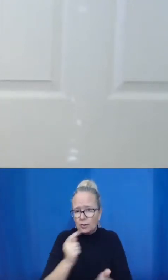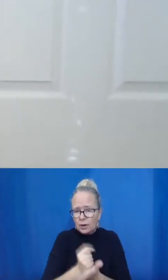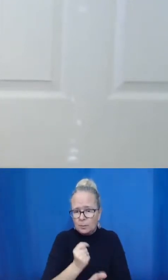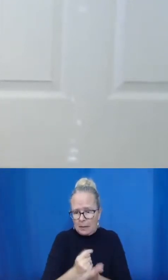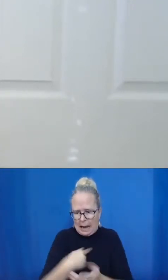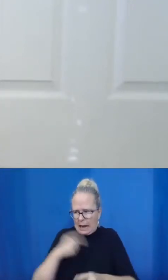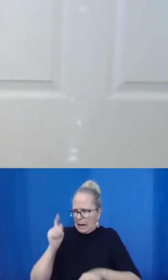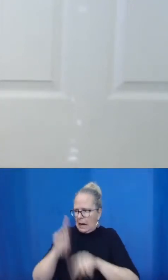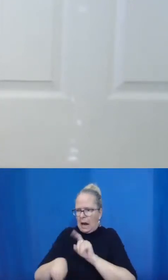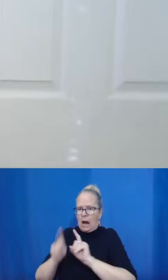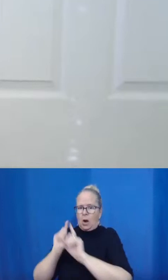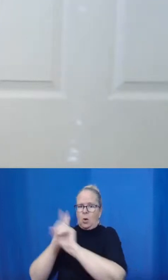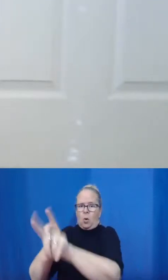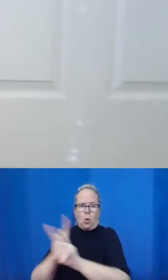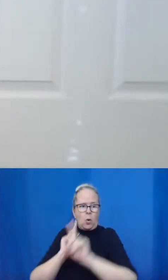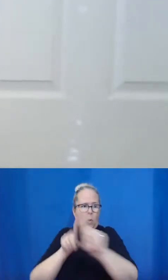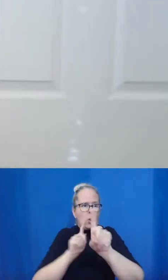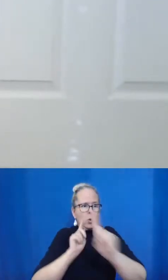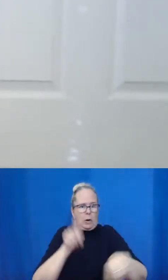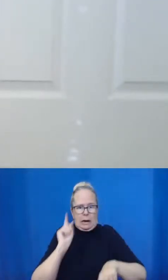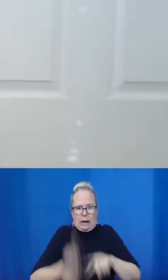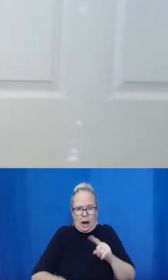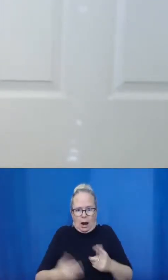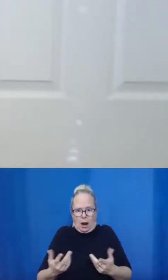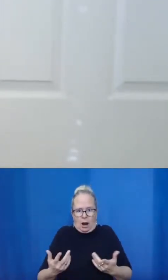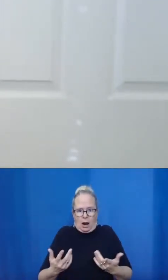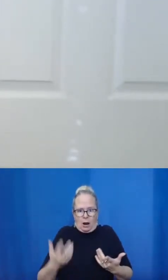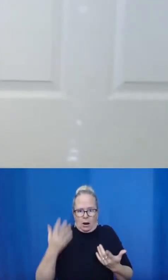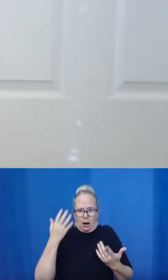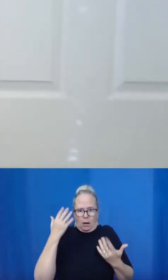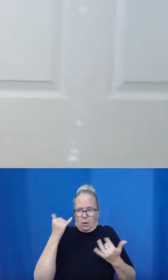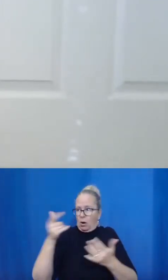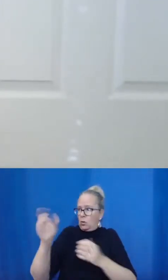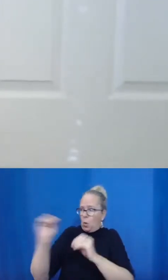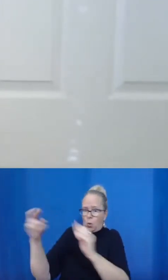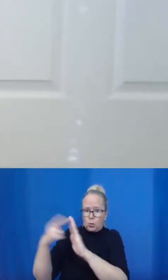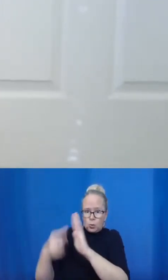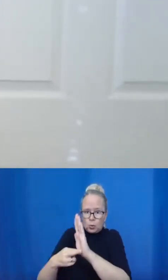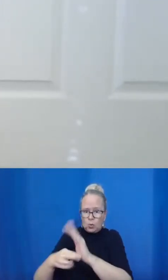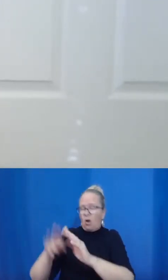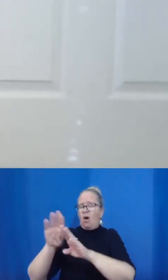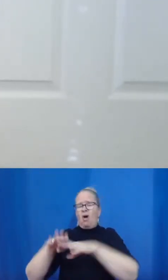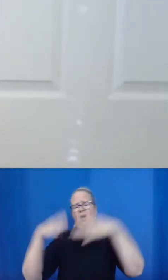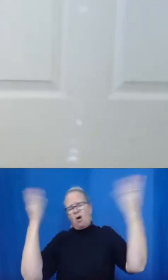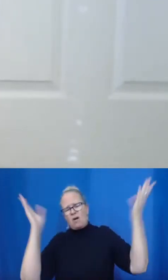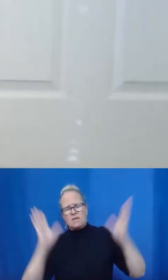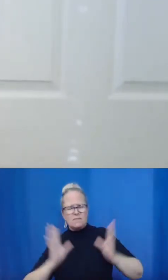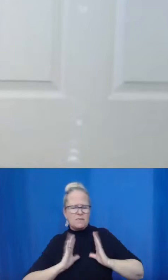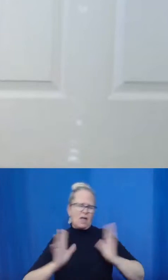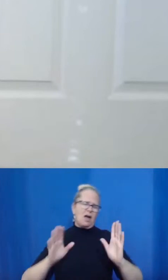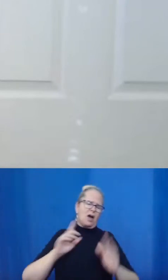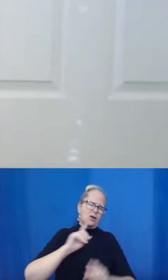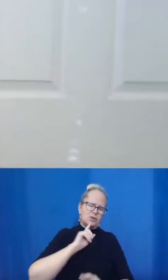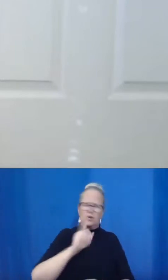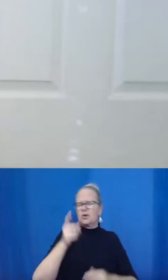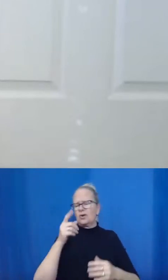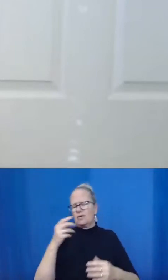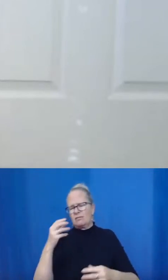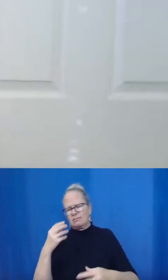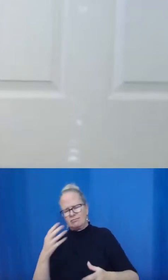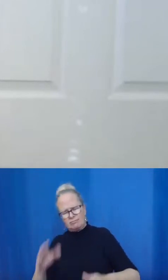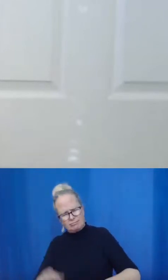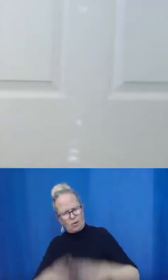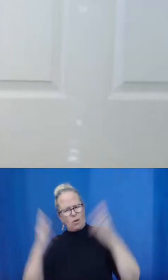have there's no protection, there's no rules in place anymore. It was like a free for all. We're open like it's